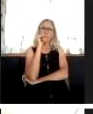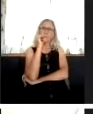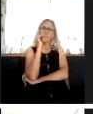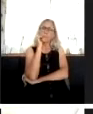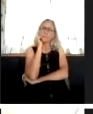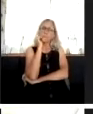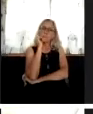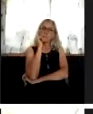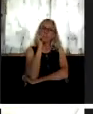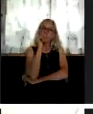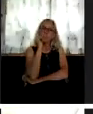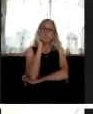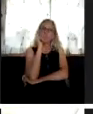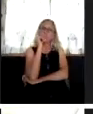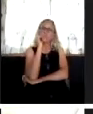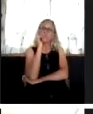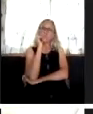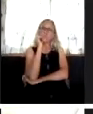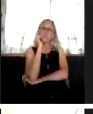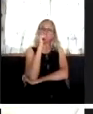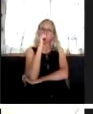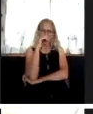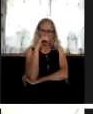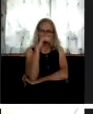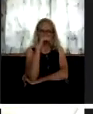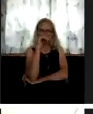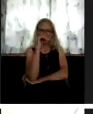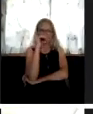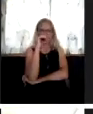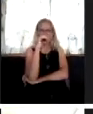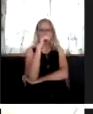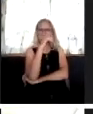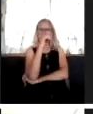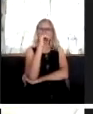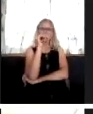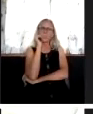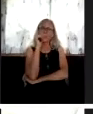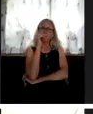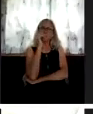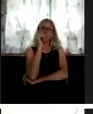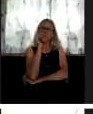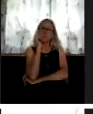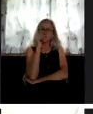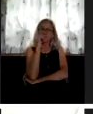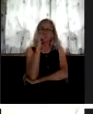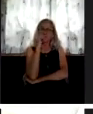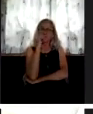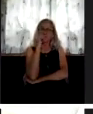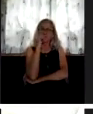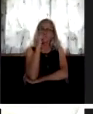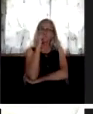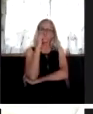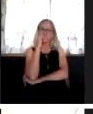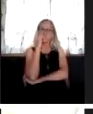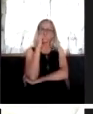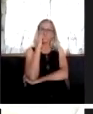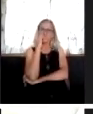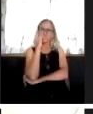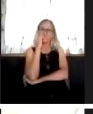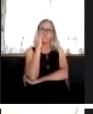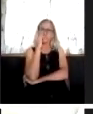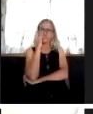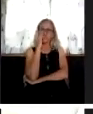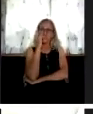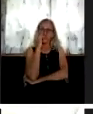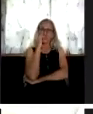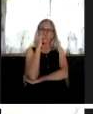When we get out of bed in the morning, if there's no purpose to live for, then there is no reason to wake up. I know many